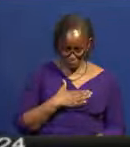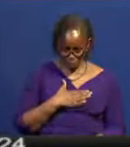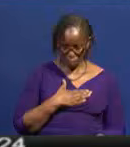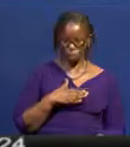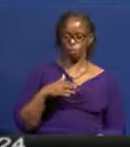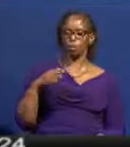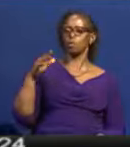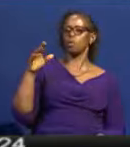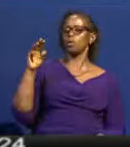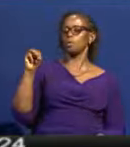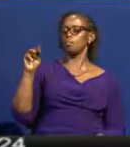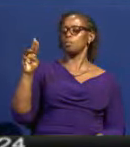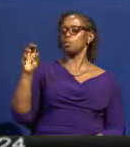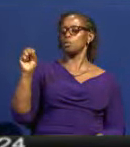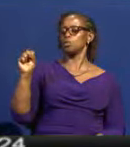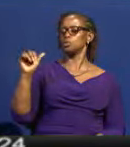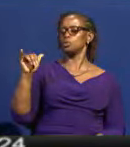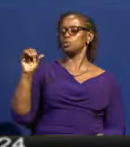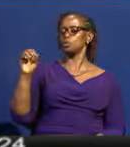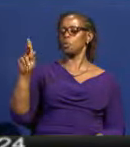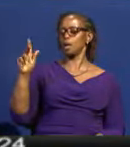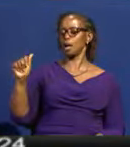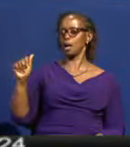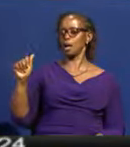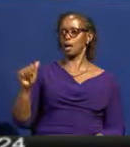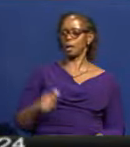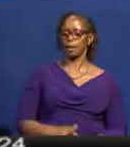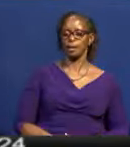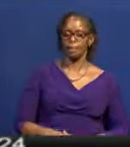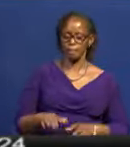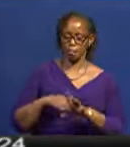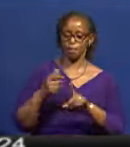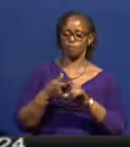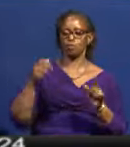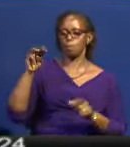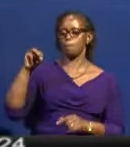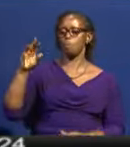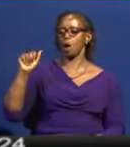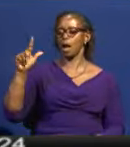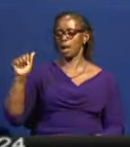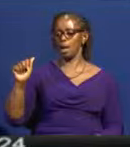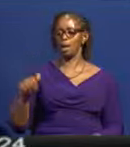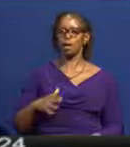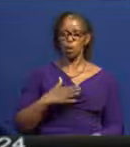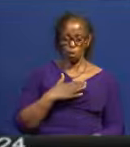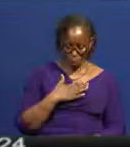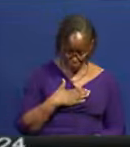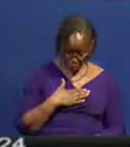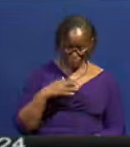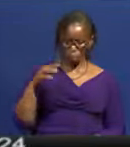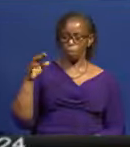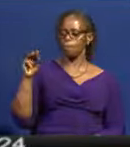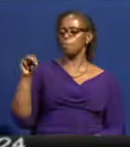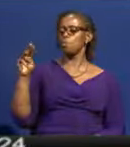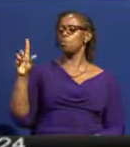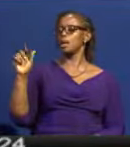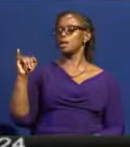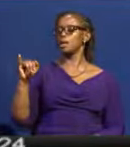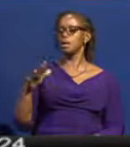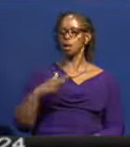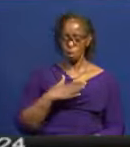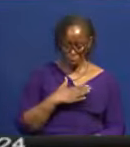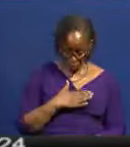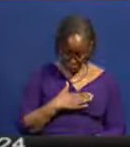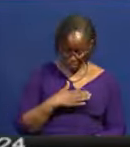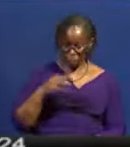Honorable Vincent Musioka, aka Kawaya, member for Mwala, Honorable Fabian Muli, Honorable